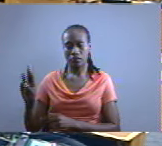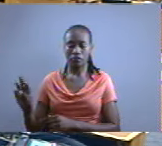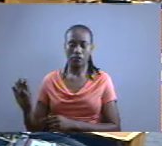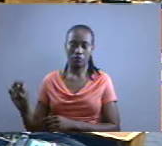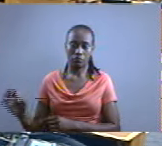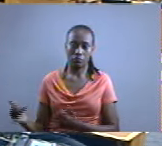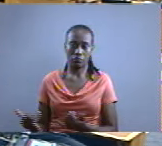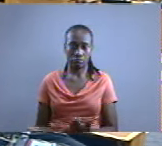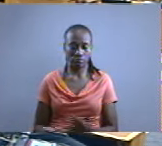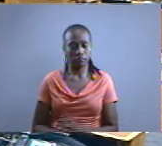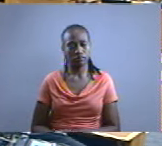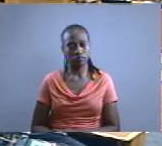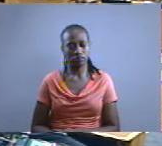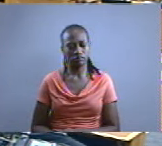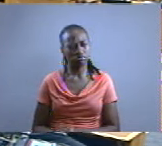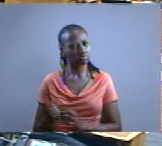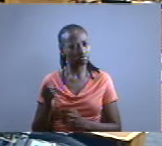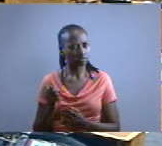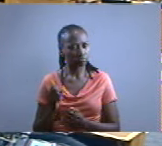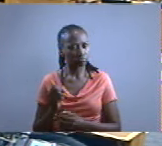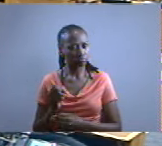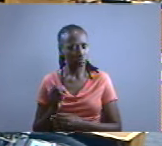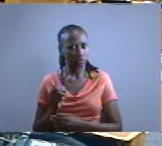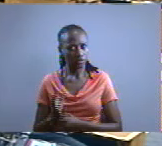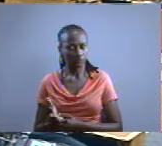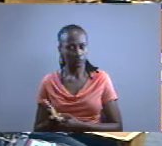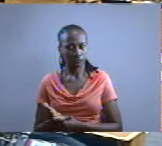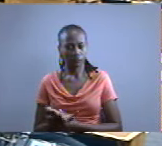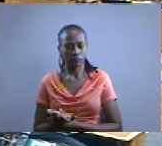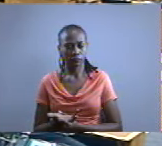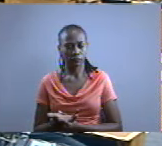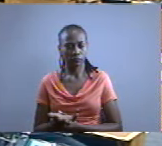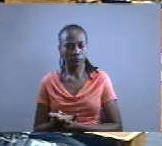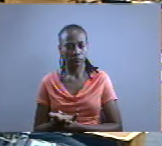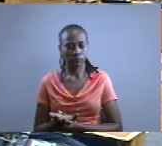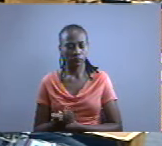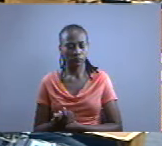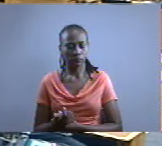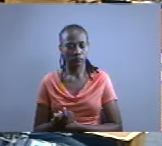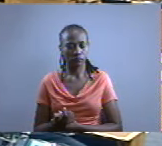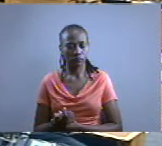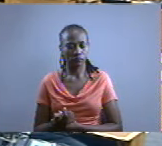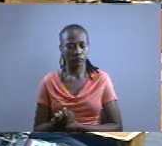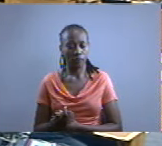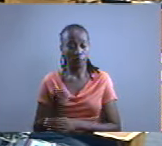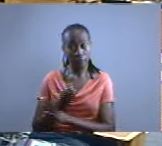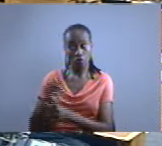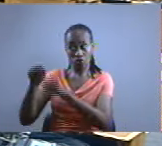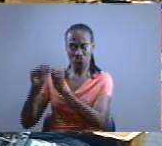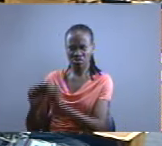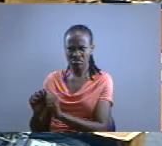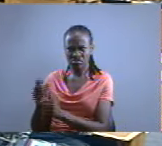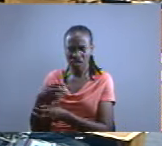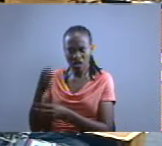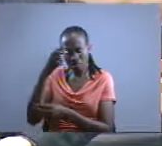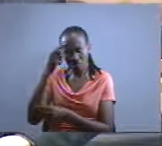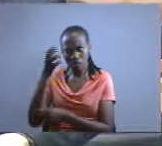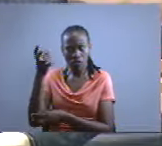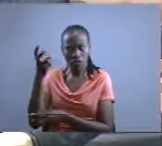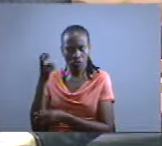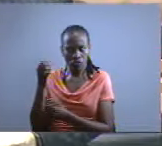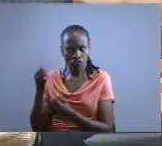Mr. Speaker, if I heard the Honourable House Chair correctly, there are no committees sitting